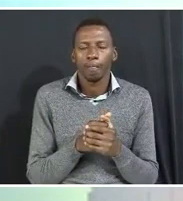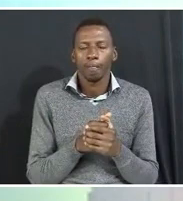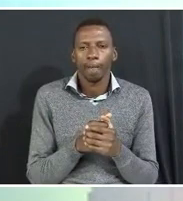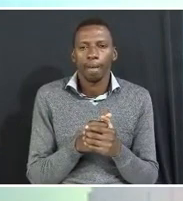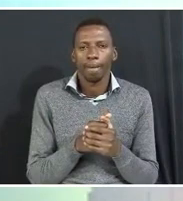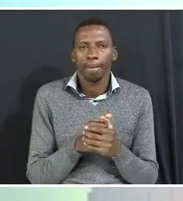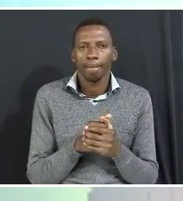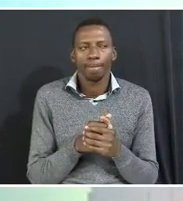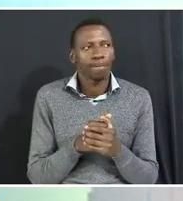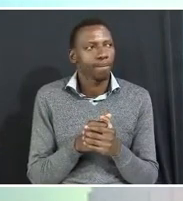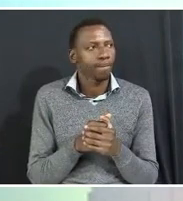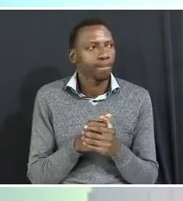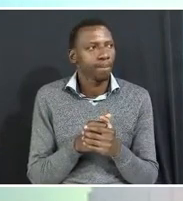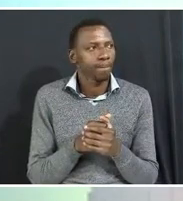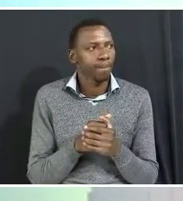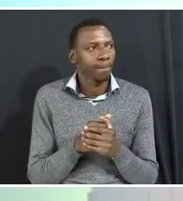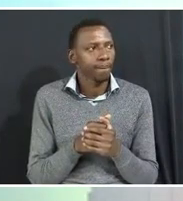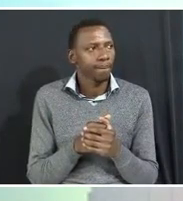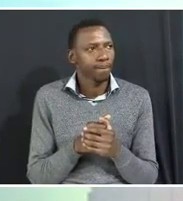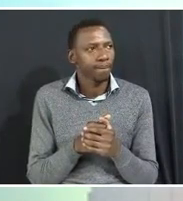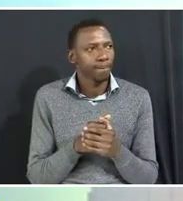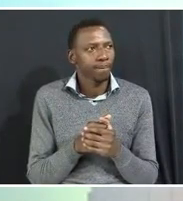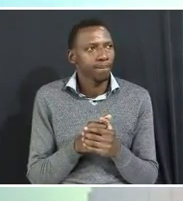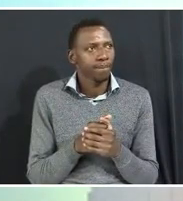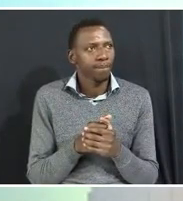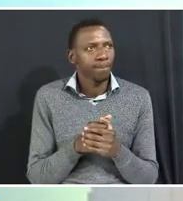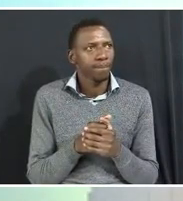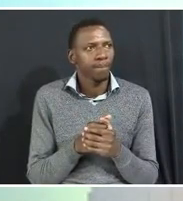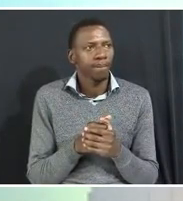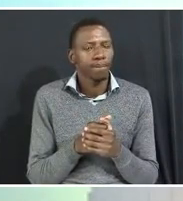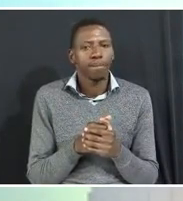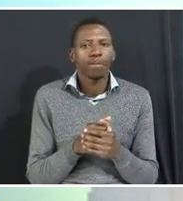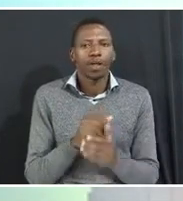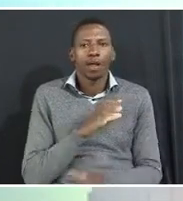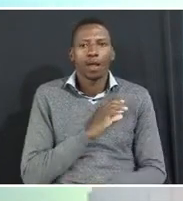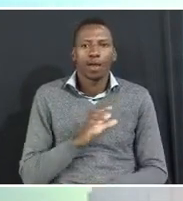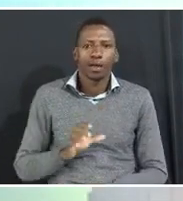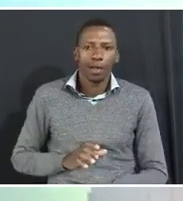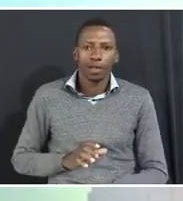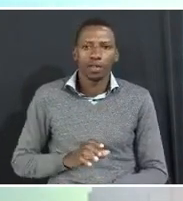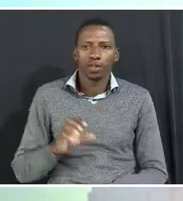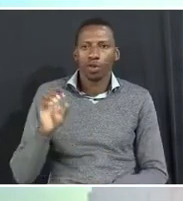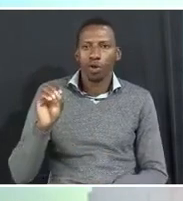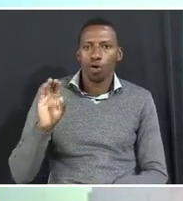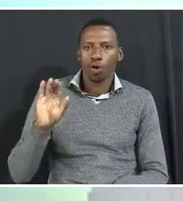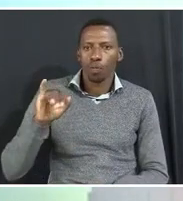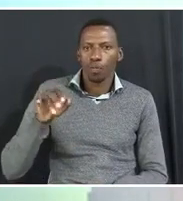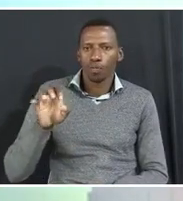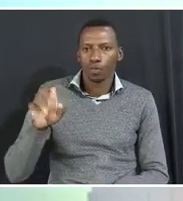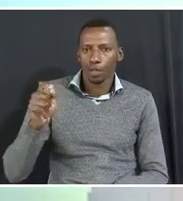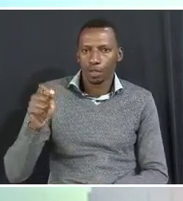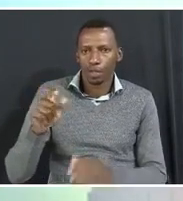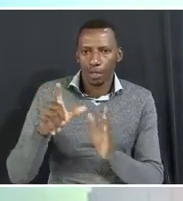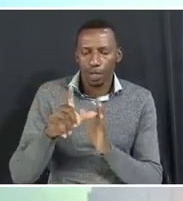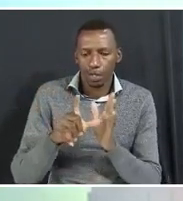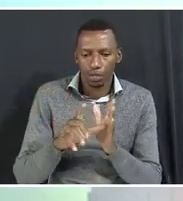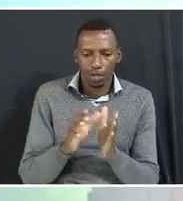Listen to what she says. This is Christ Object Lesson, page